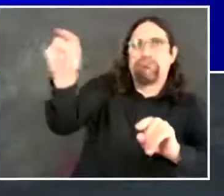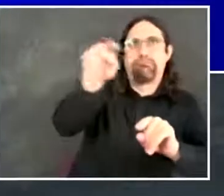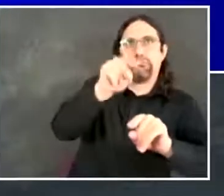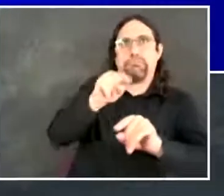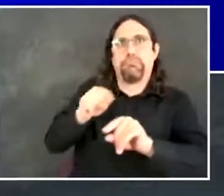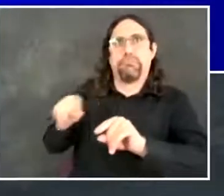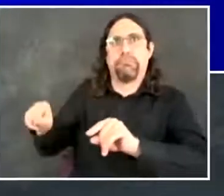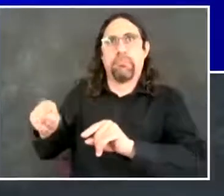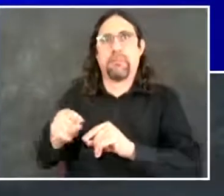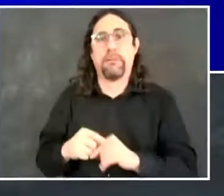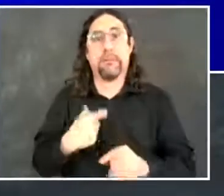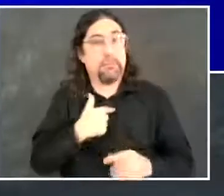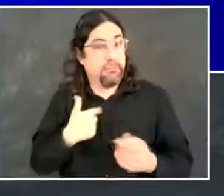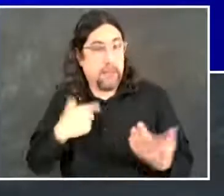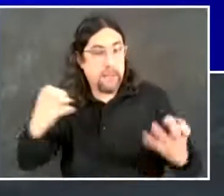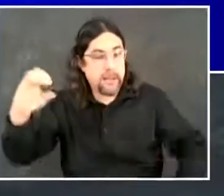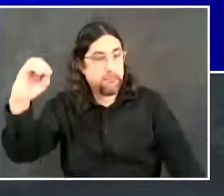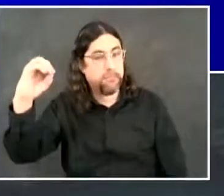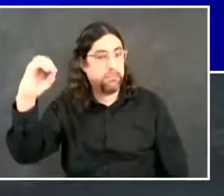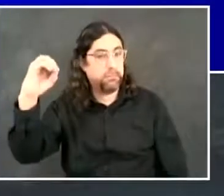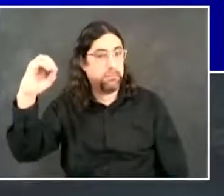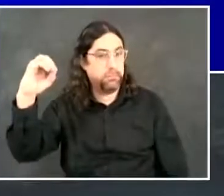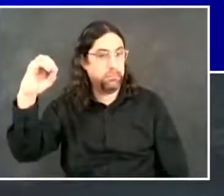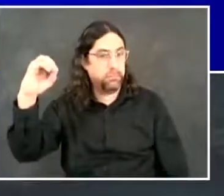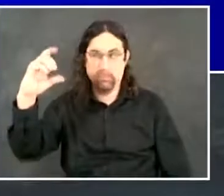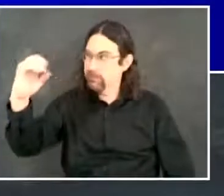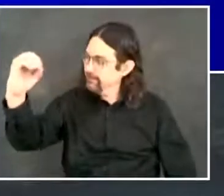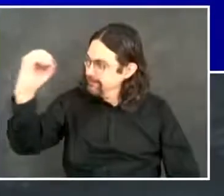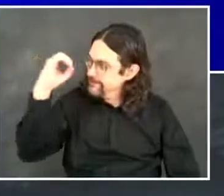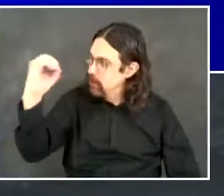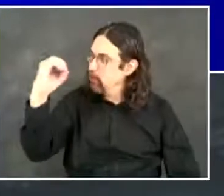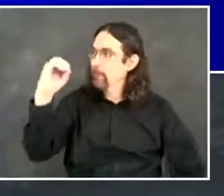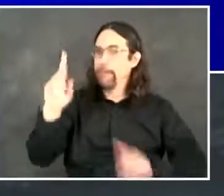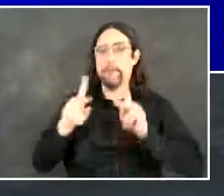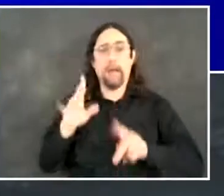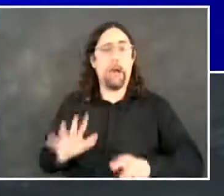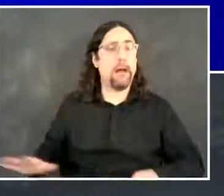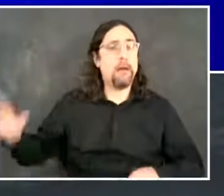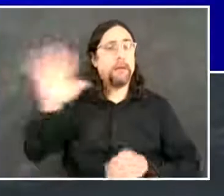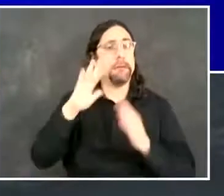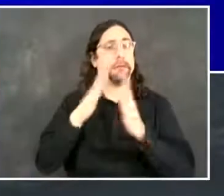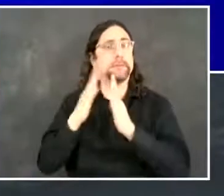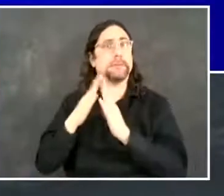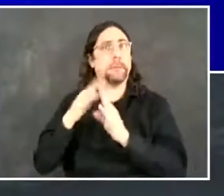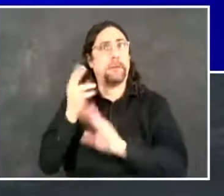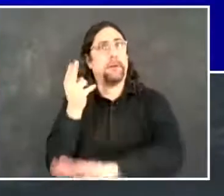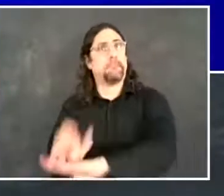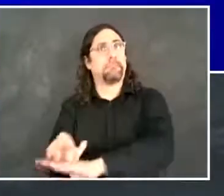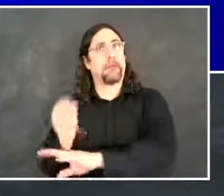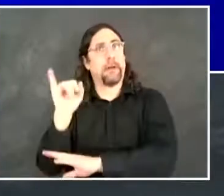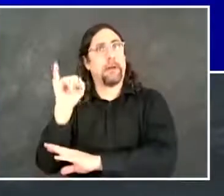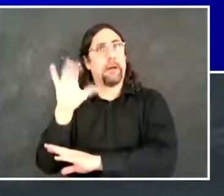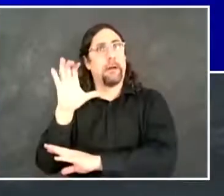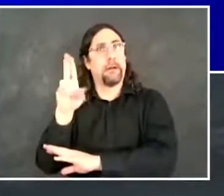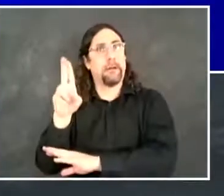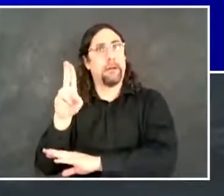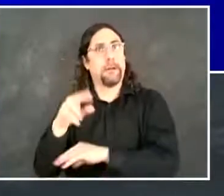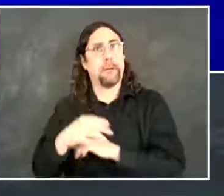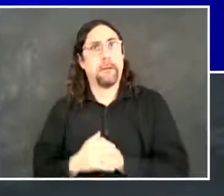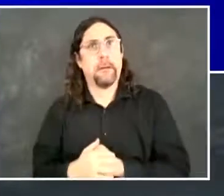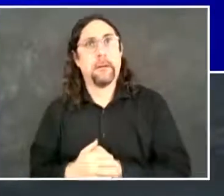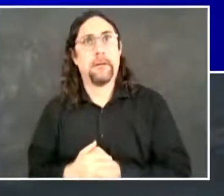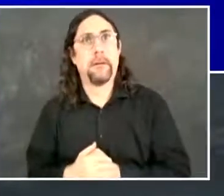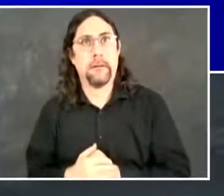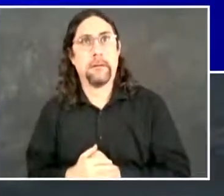hospitals can rest assured that they can handle whatever is being thrown at them, including all the many, many challenges they